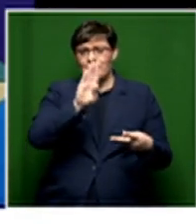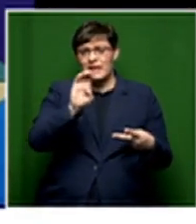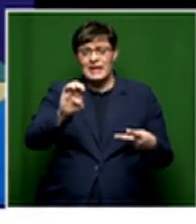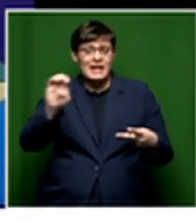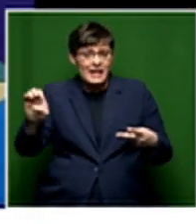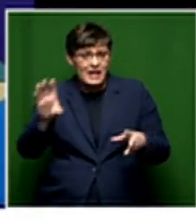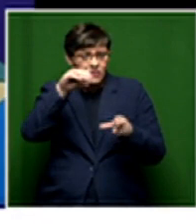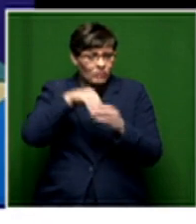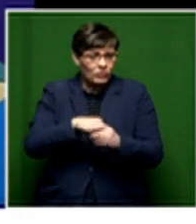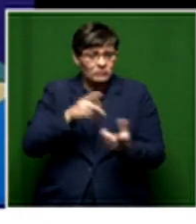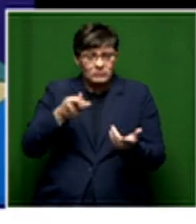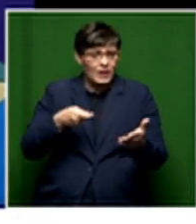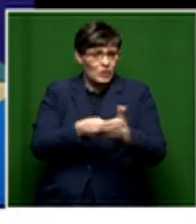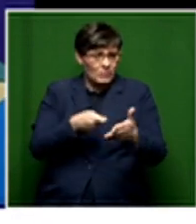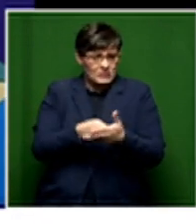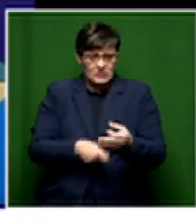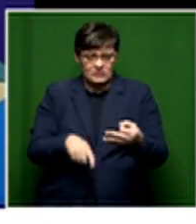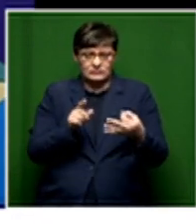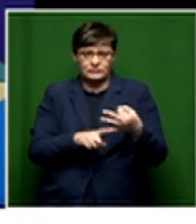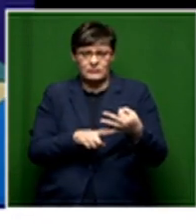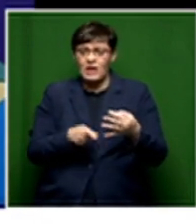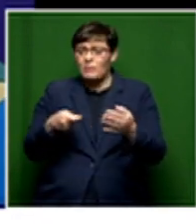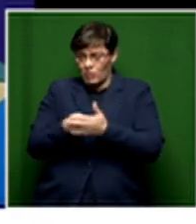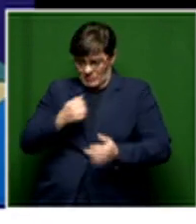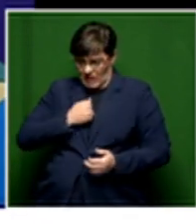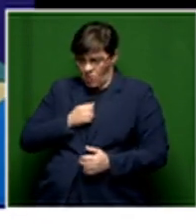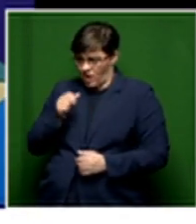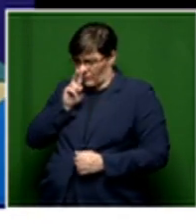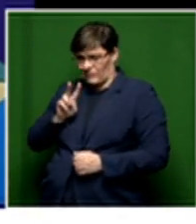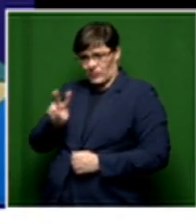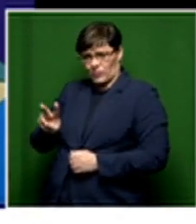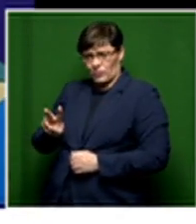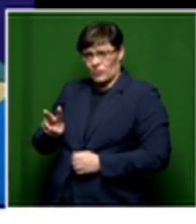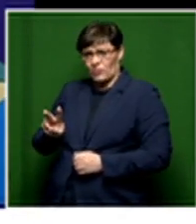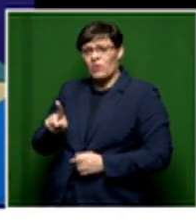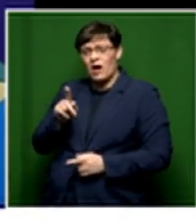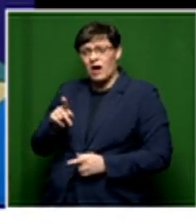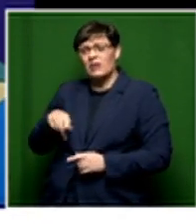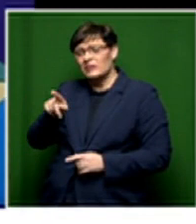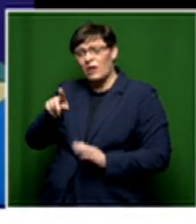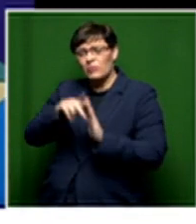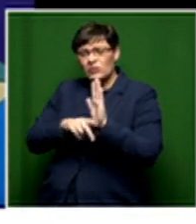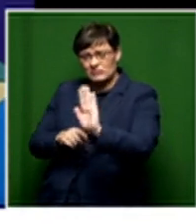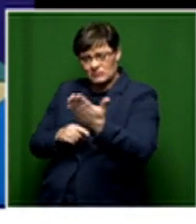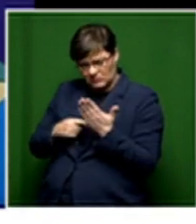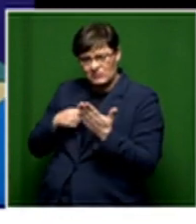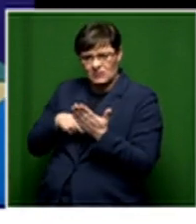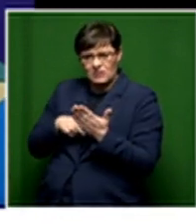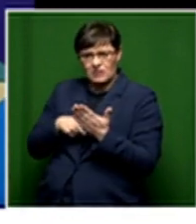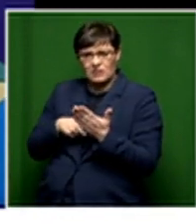role within the procurement's view of what they feel, the most of their proposals that they're